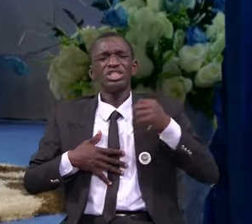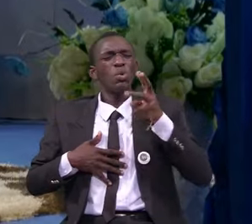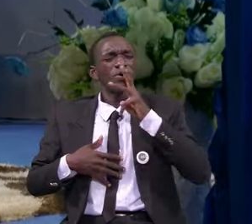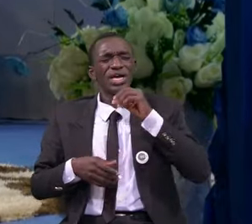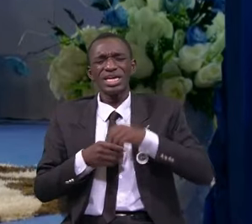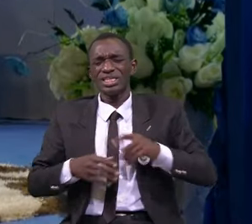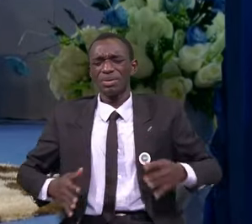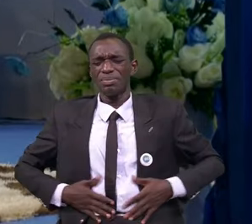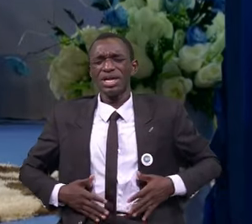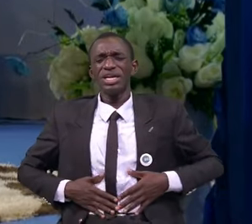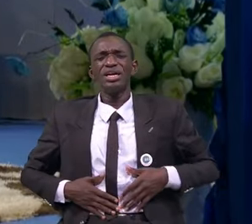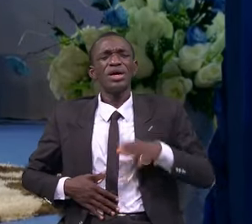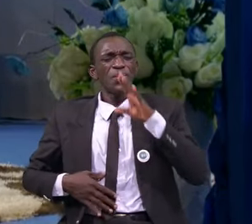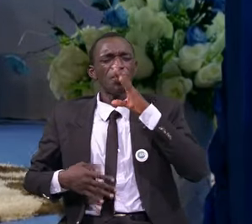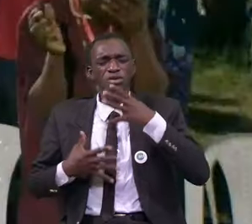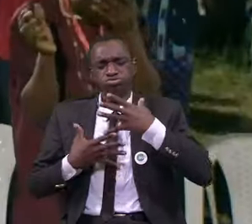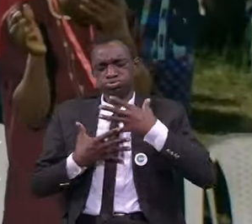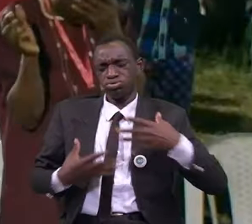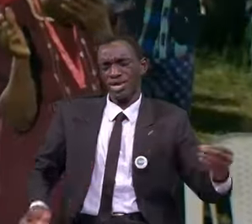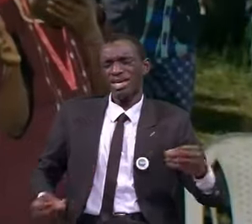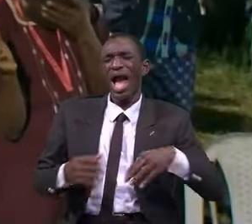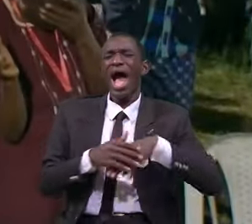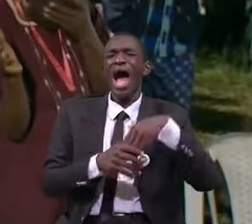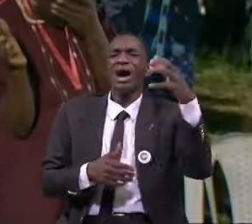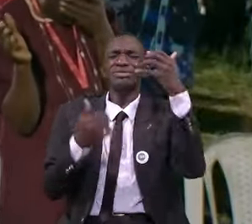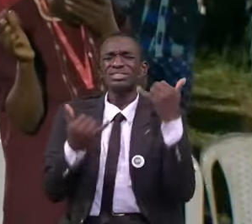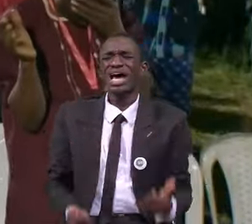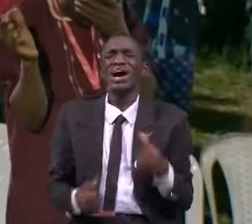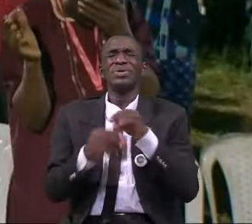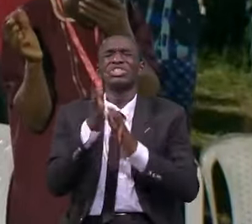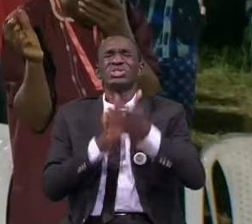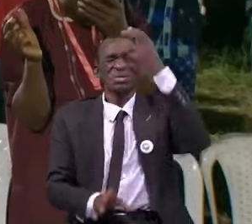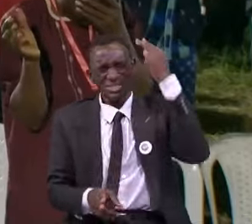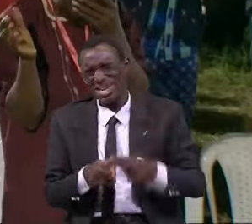drained out now in Jesus' name.